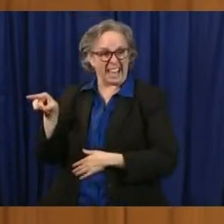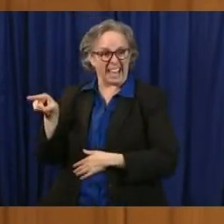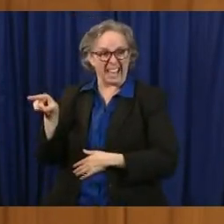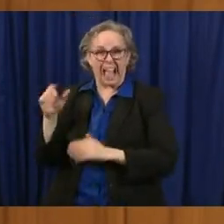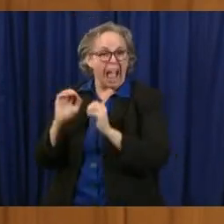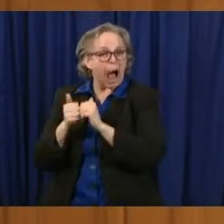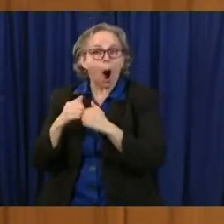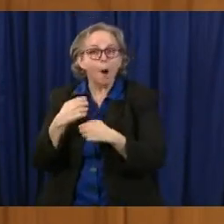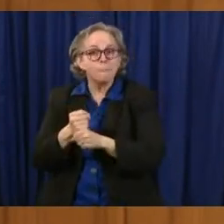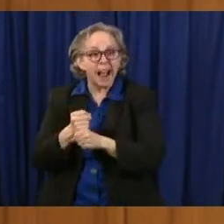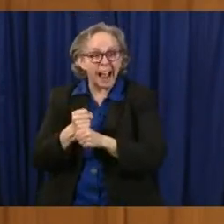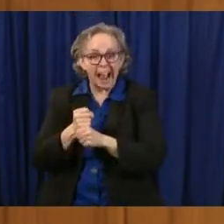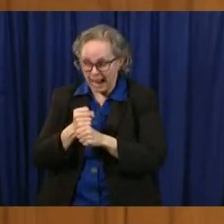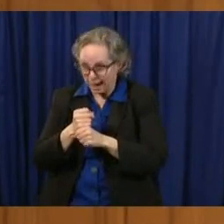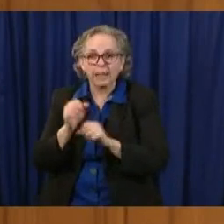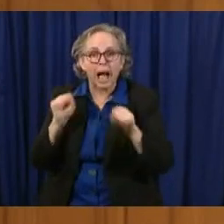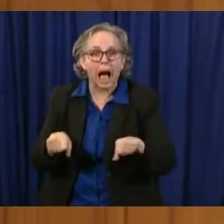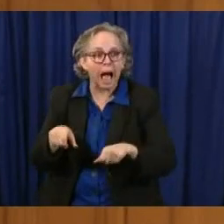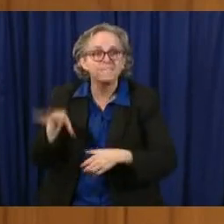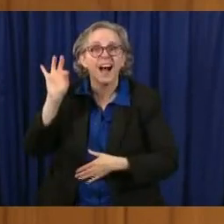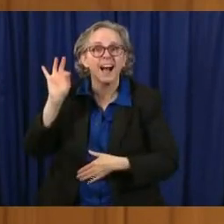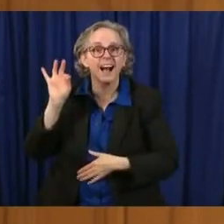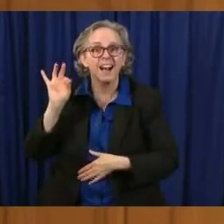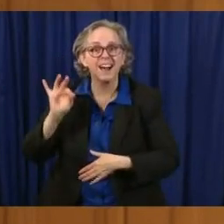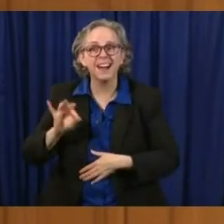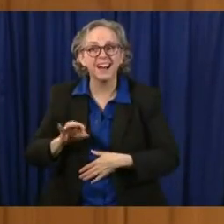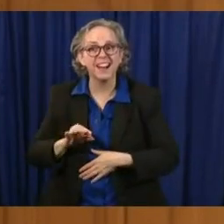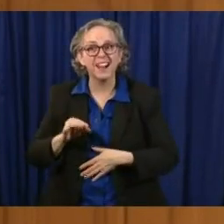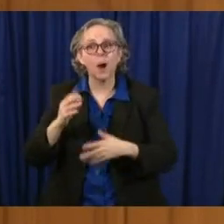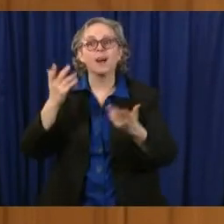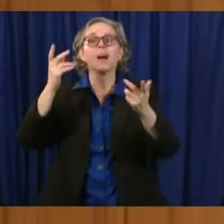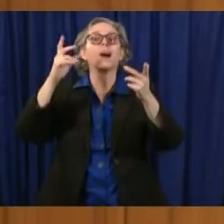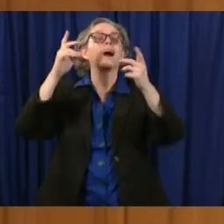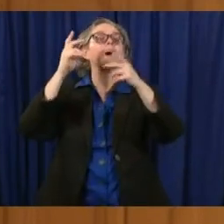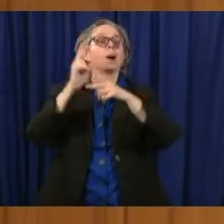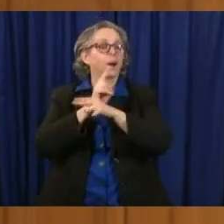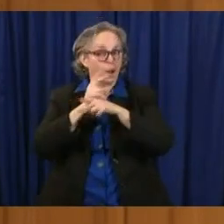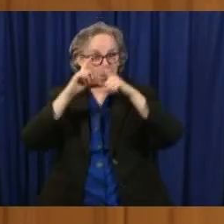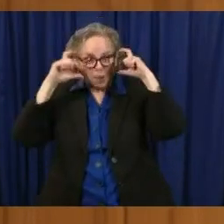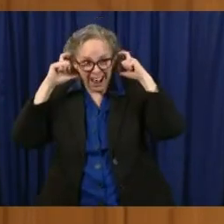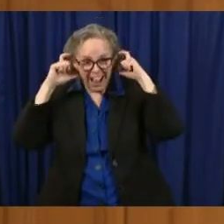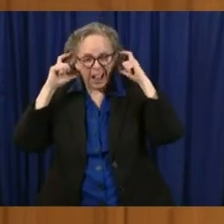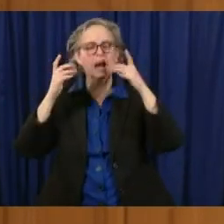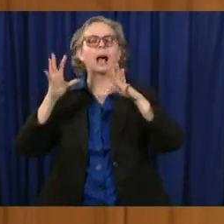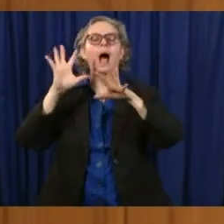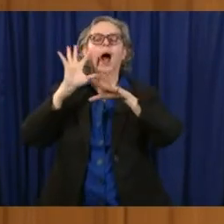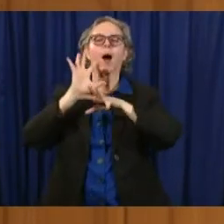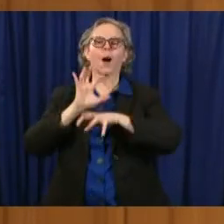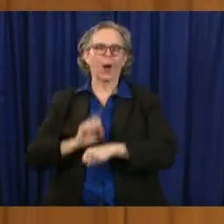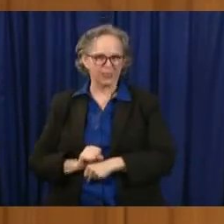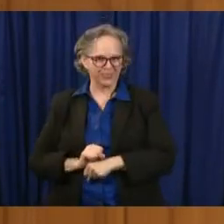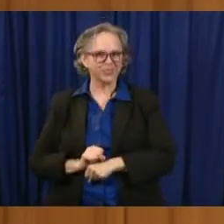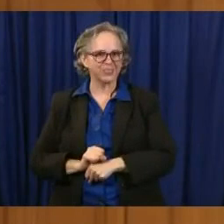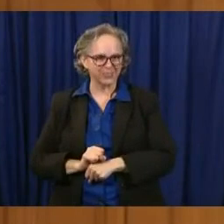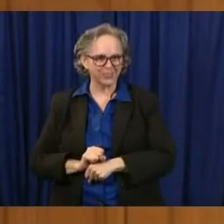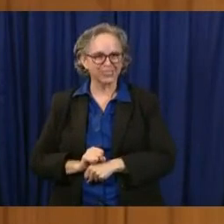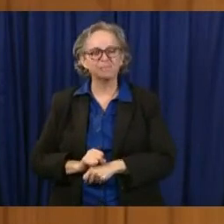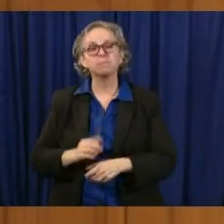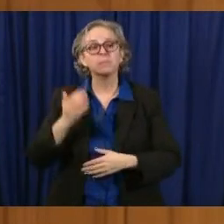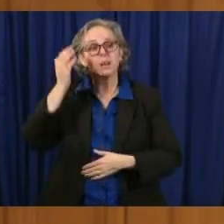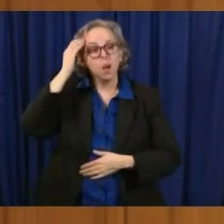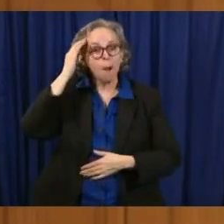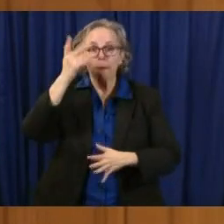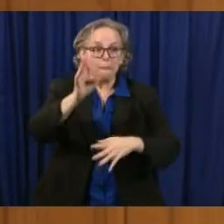going to get used to. But I know even our businesses, our top businesses around Ohio, know that making workplace the safe